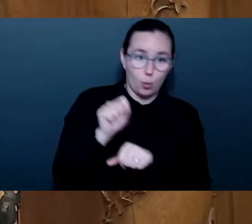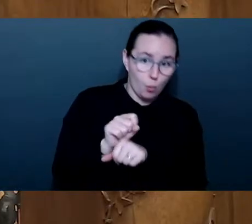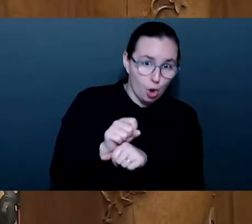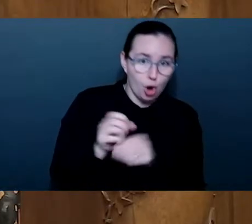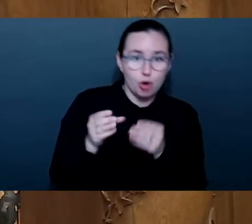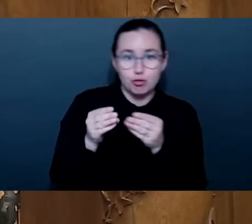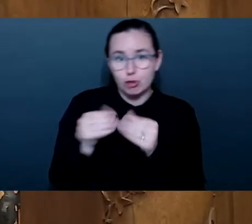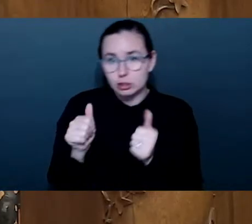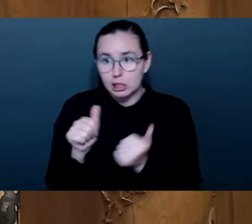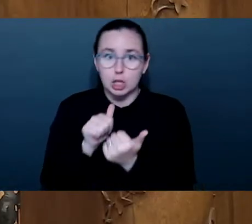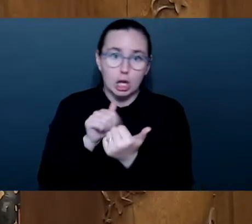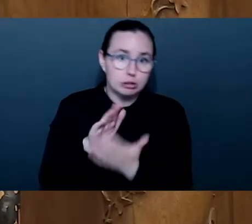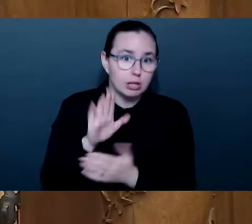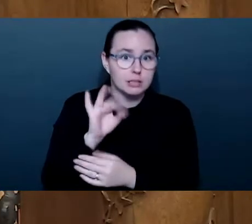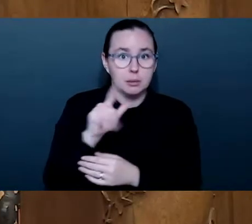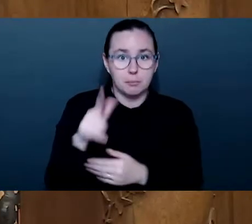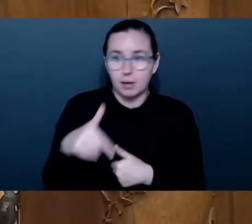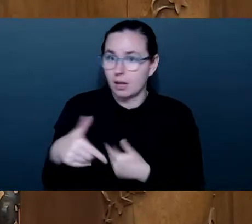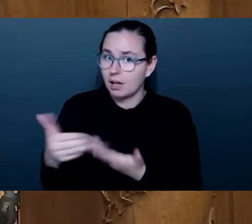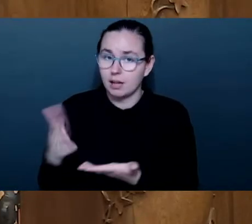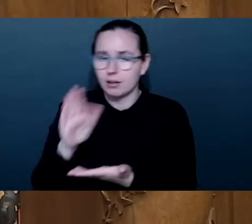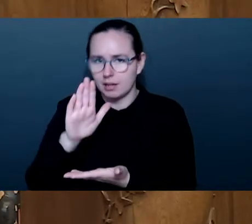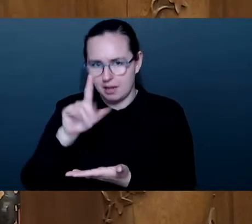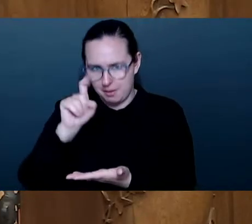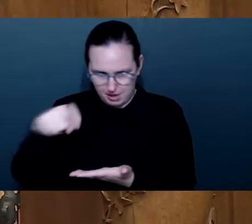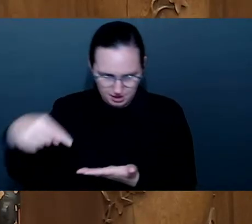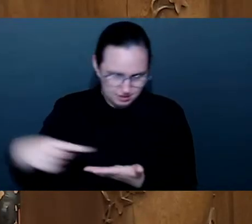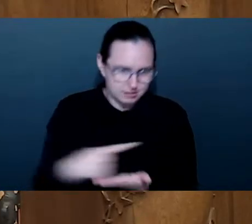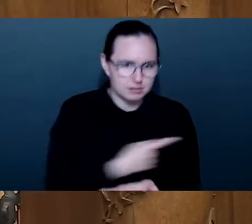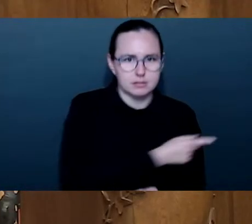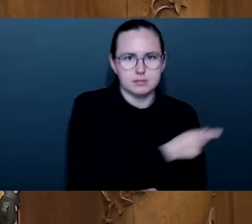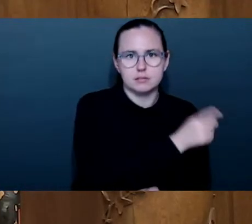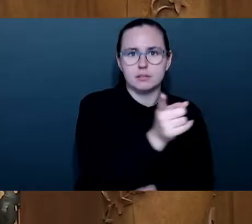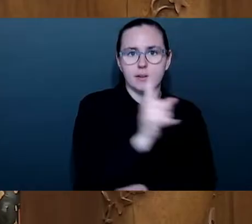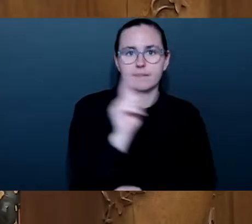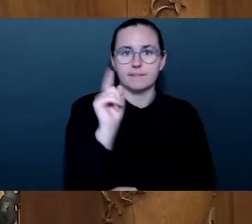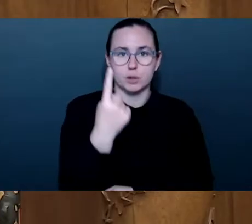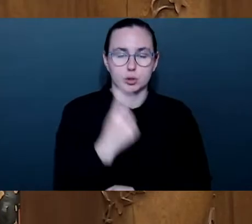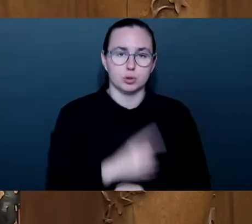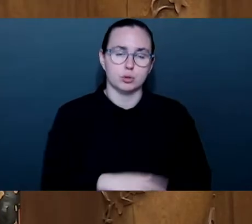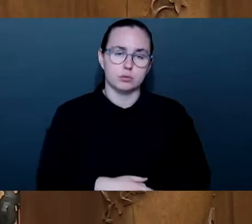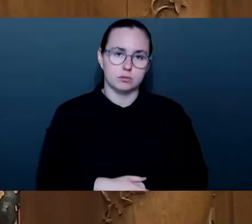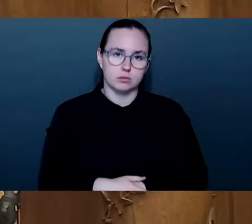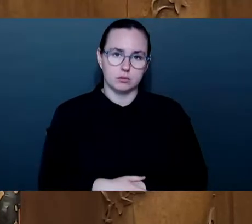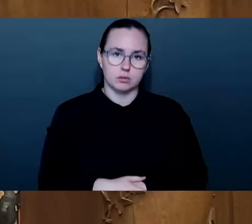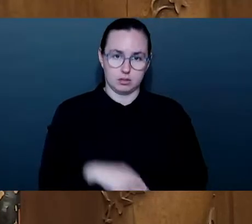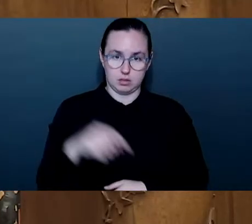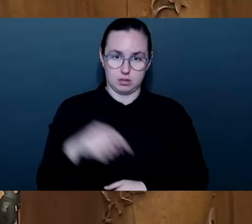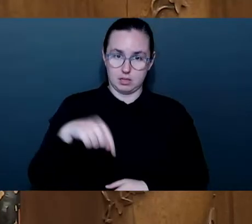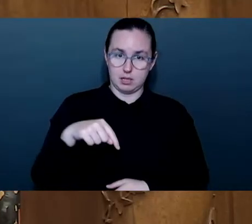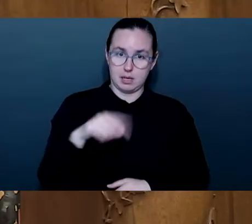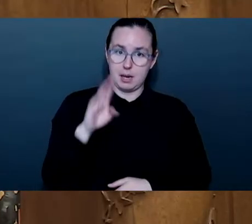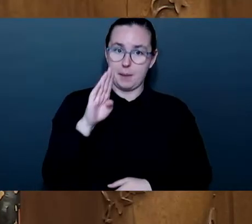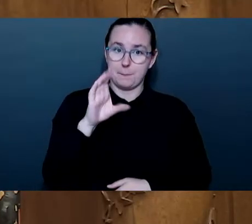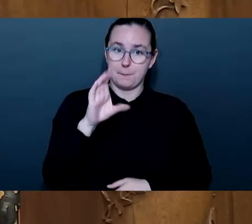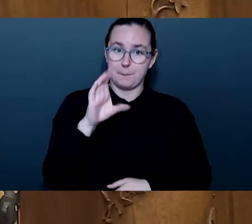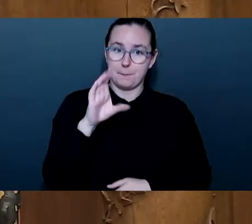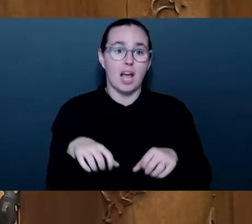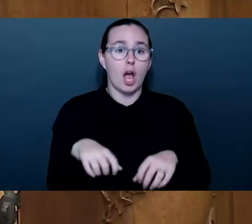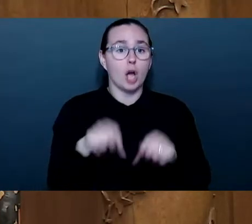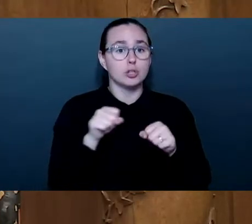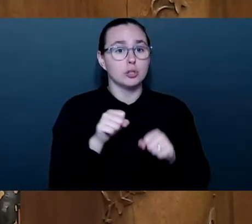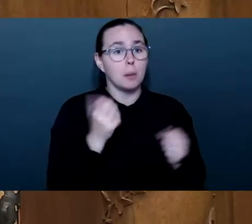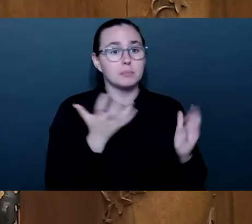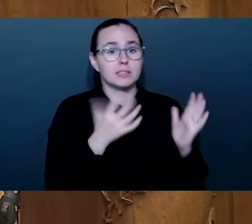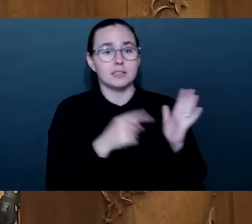parliamentary system that we adopted in British Columbia, only the Crown can propose a tax or an increase in tax,